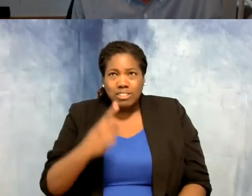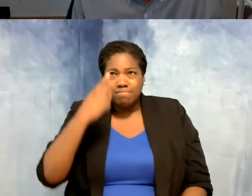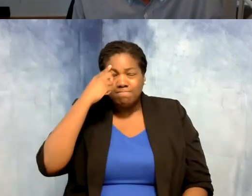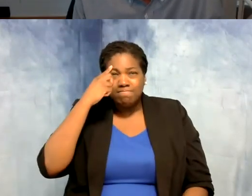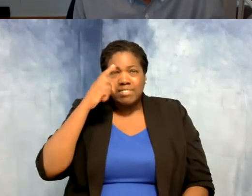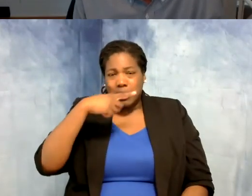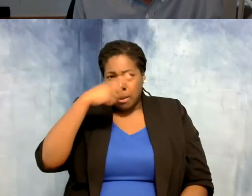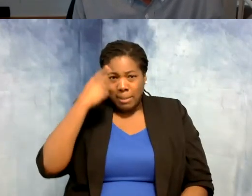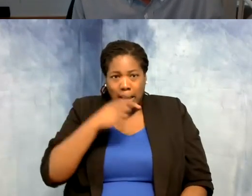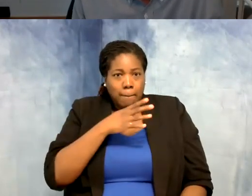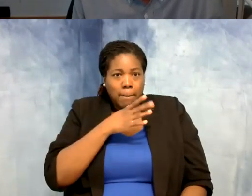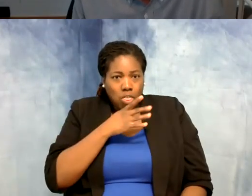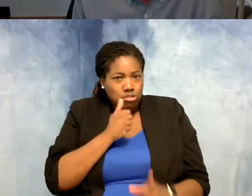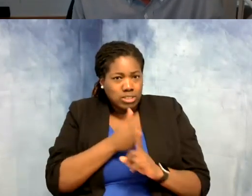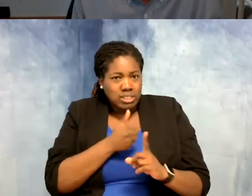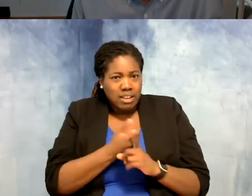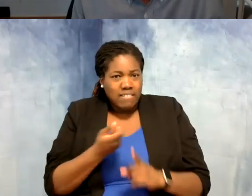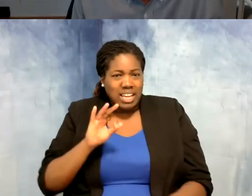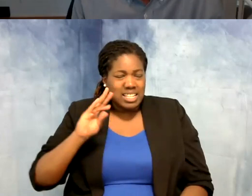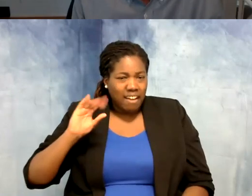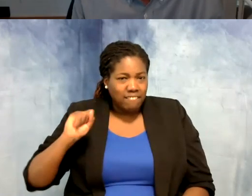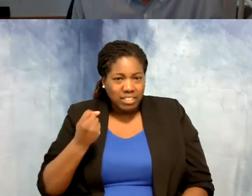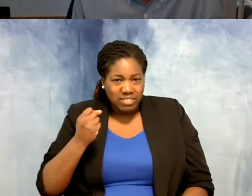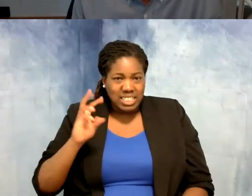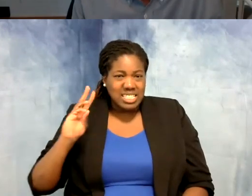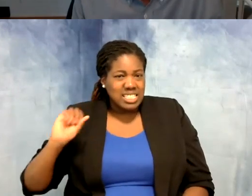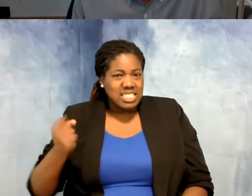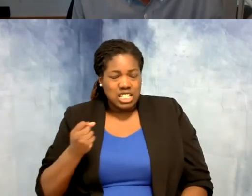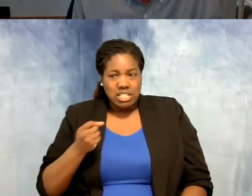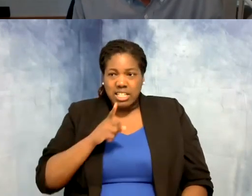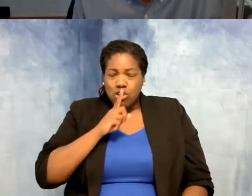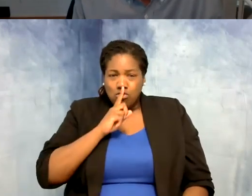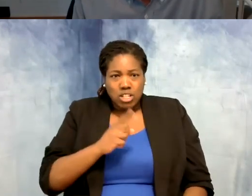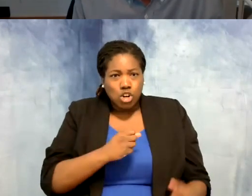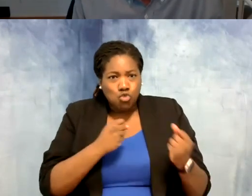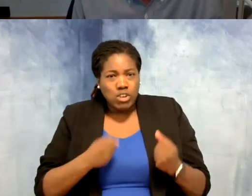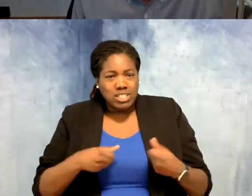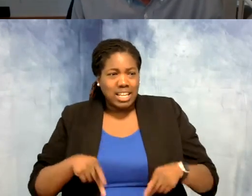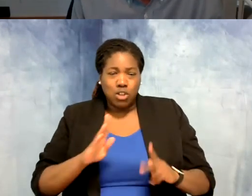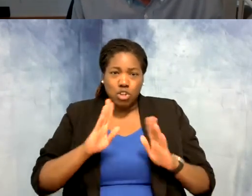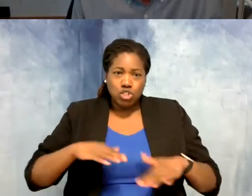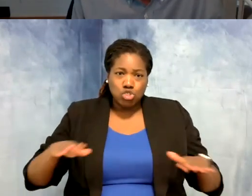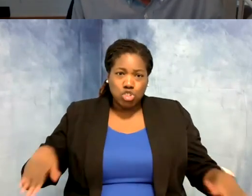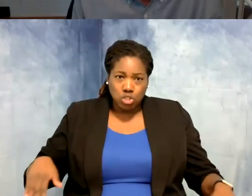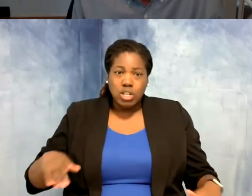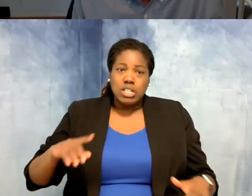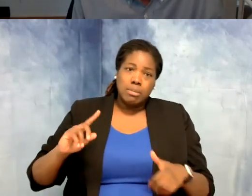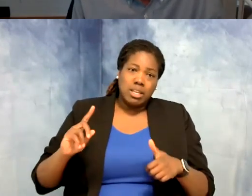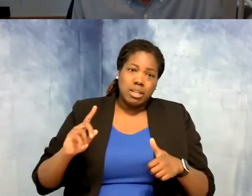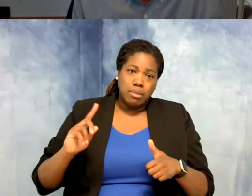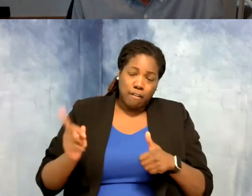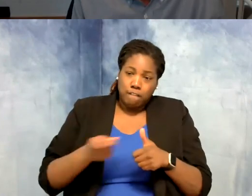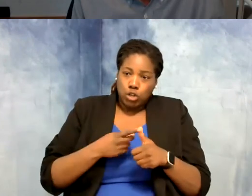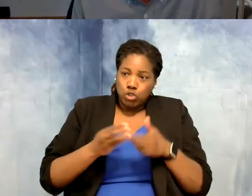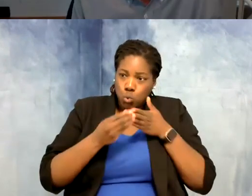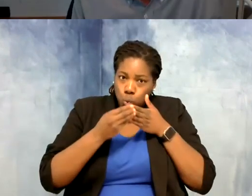about the Black mothers during the 1950s and 60s who so courageously allowed their children to be the ones who would lead